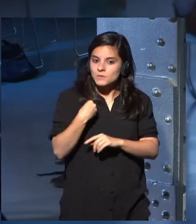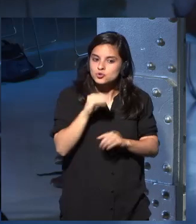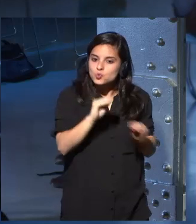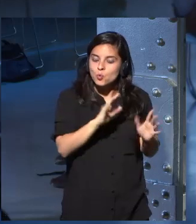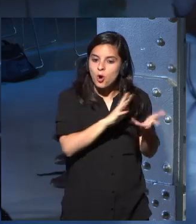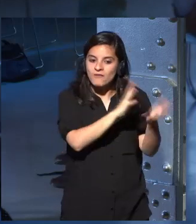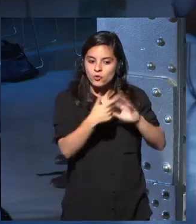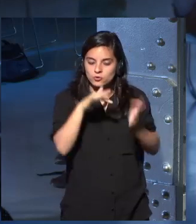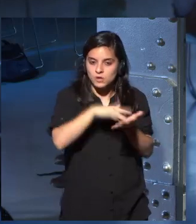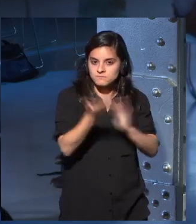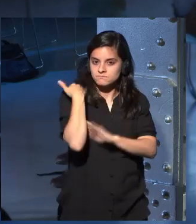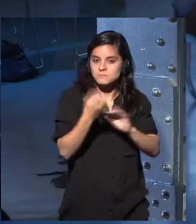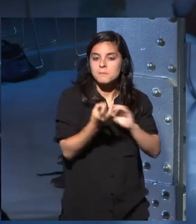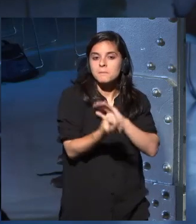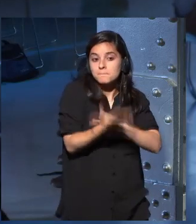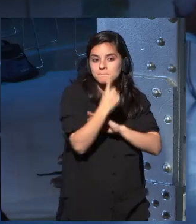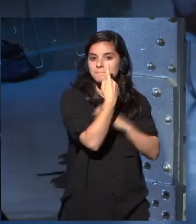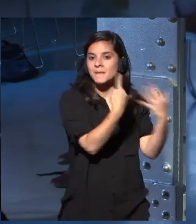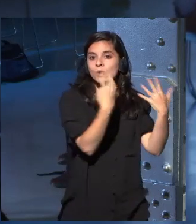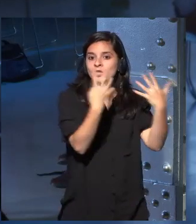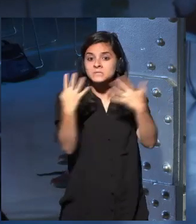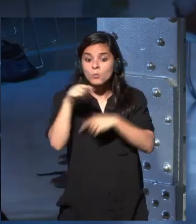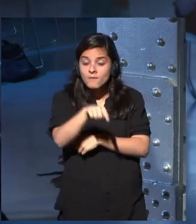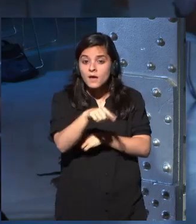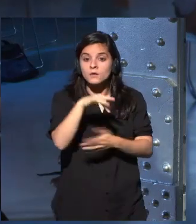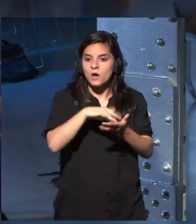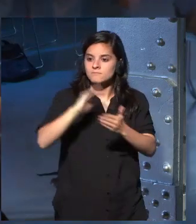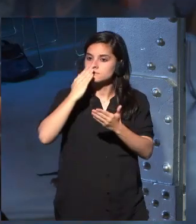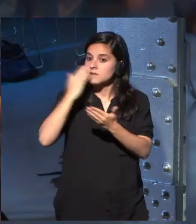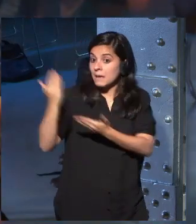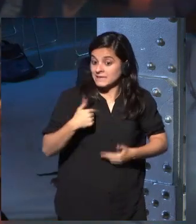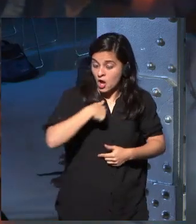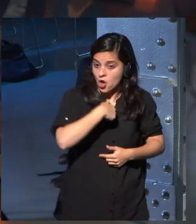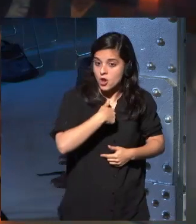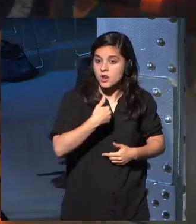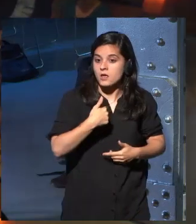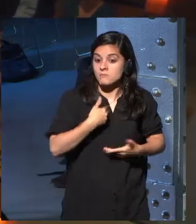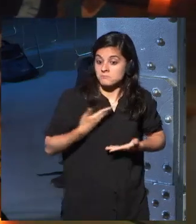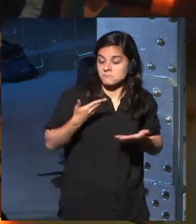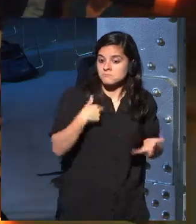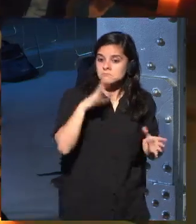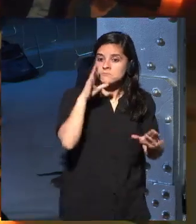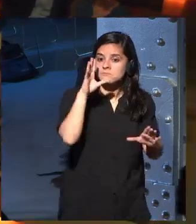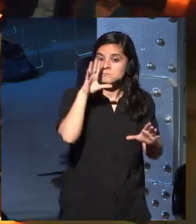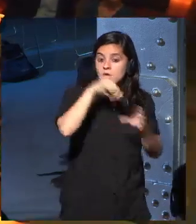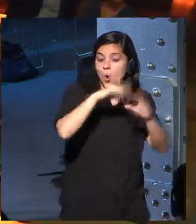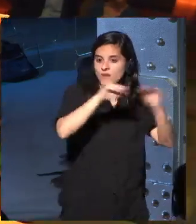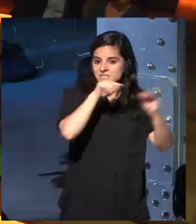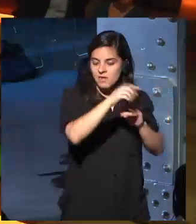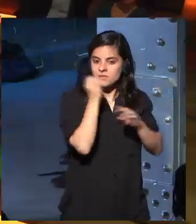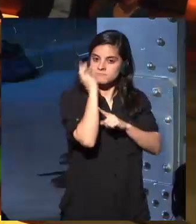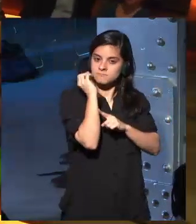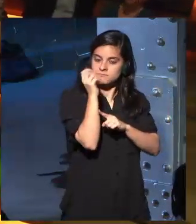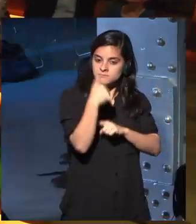to give 2 lectures at a university in the United States, and presented 2 lectures in which